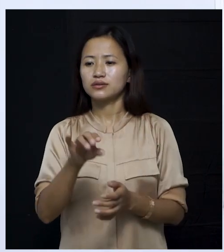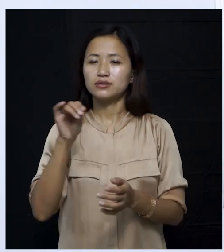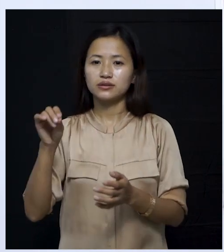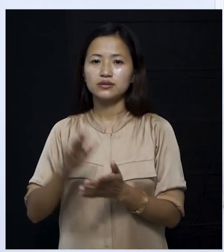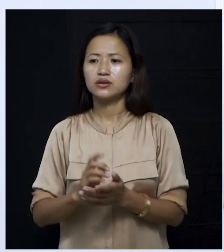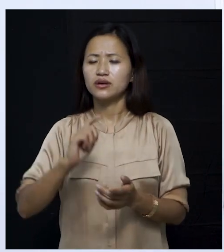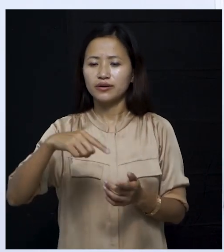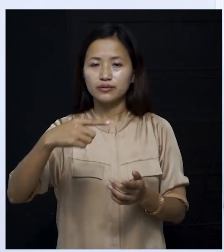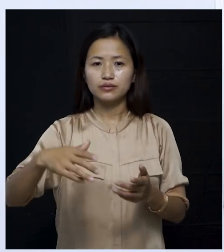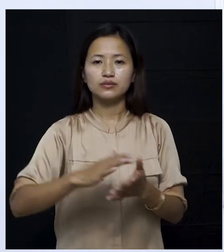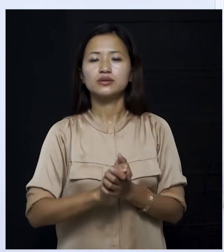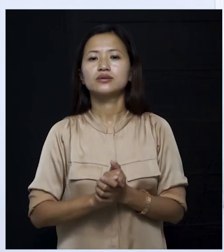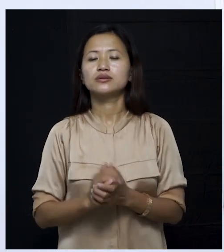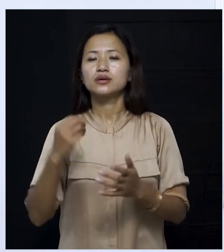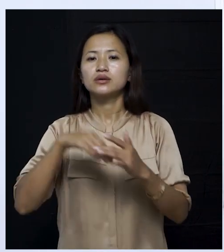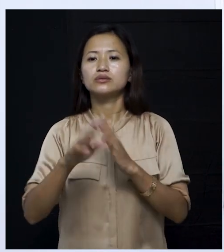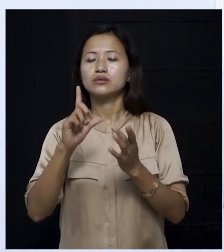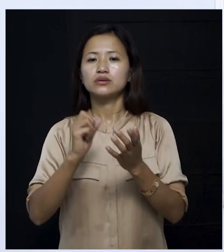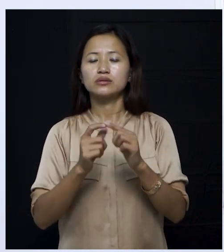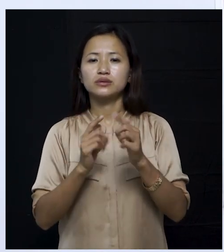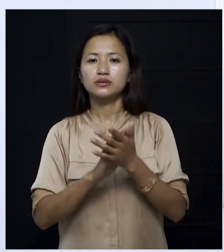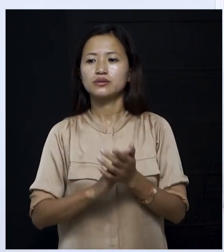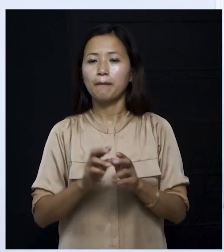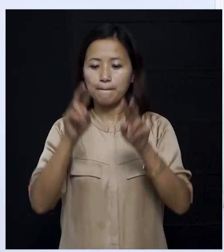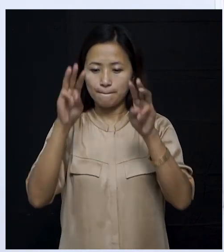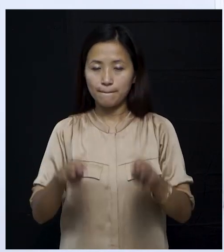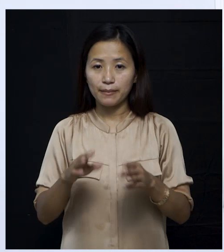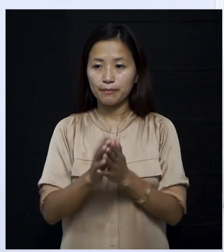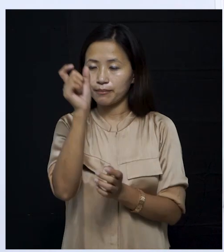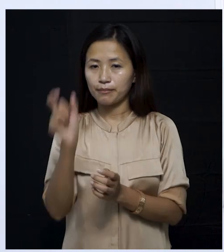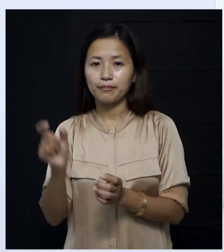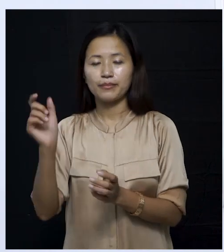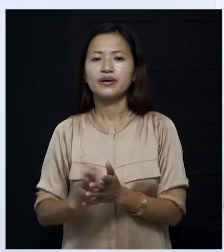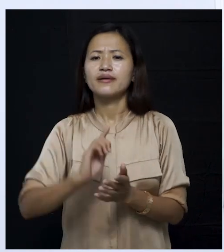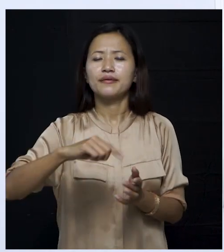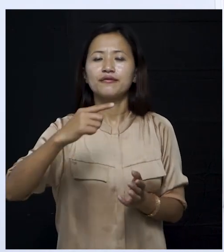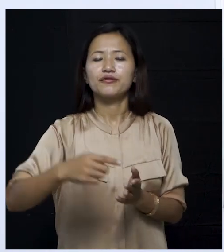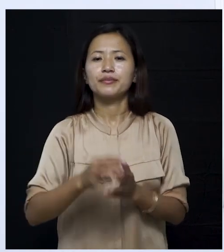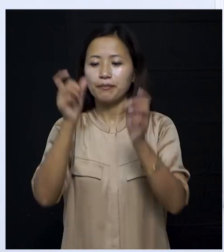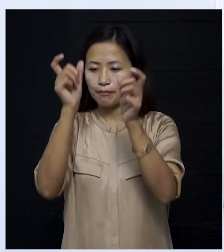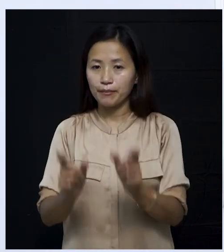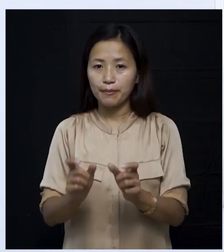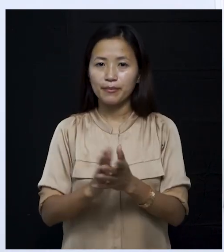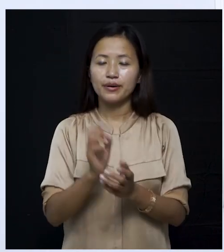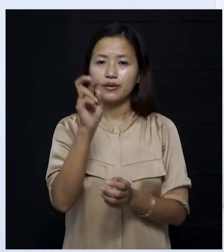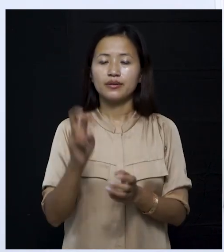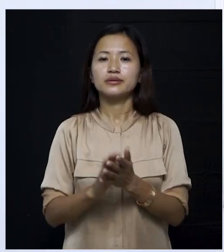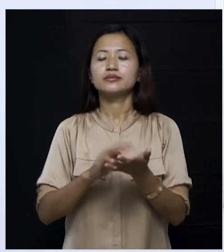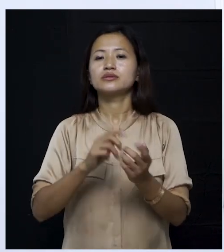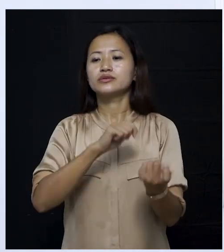regular interval is given to a member of the fund, and every member have his or her